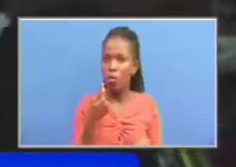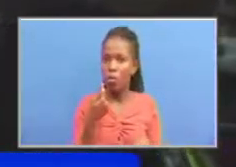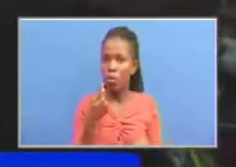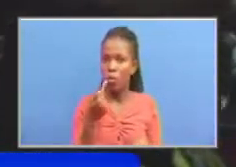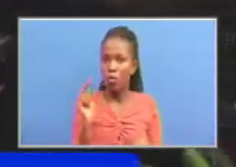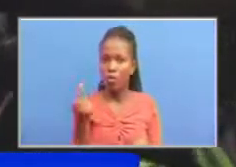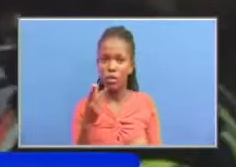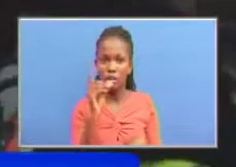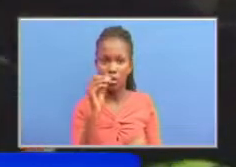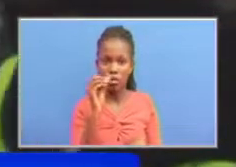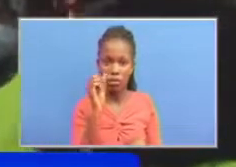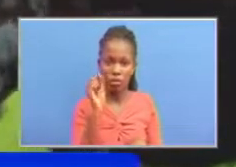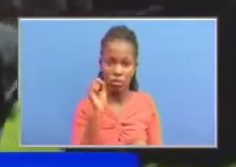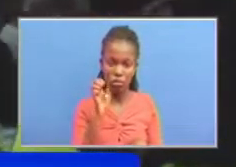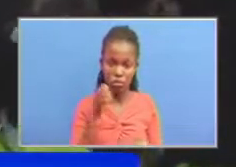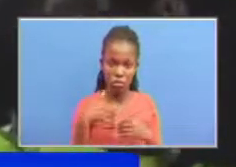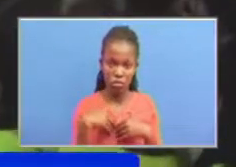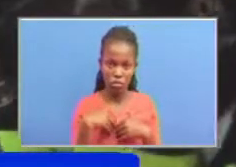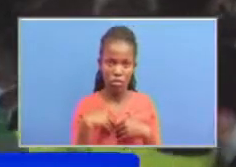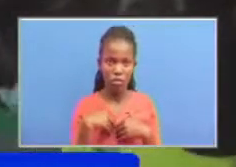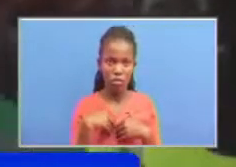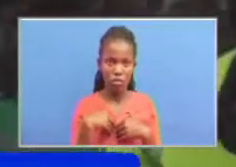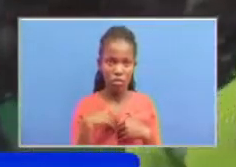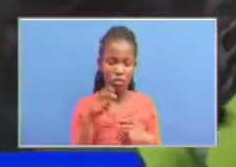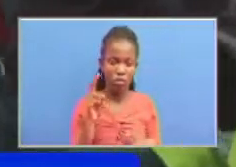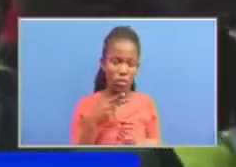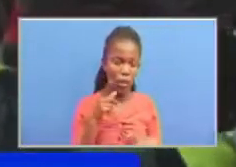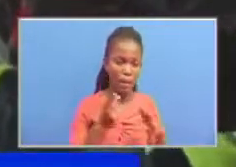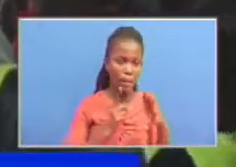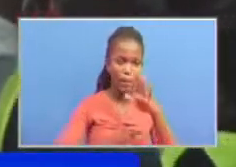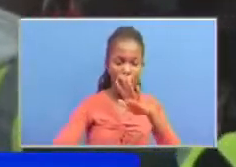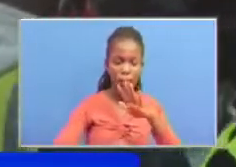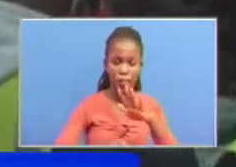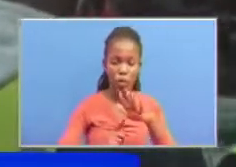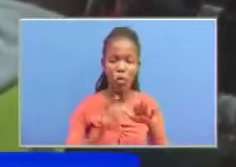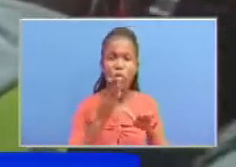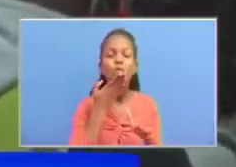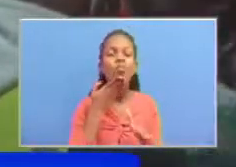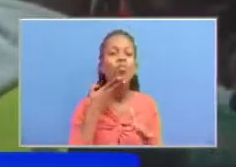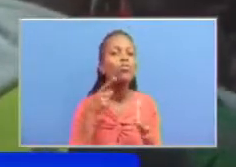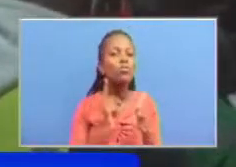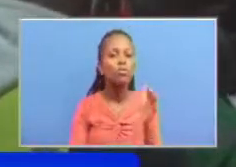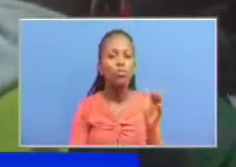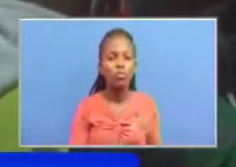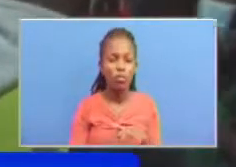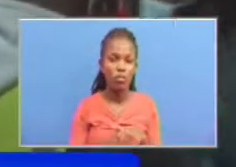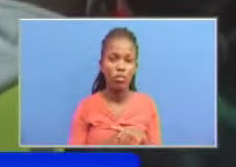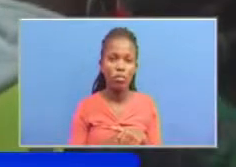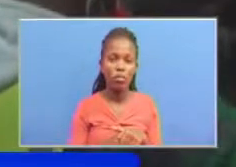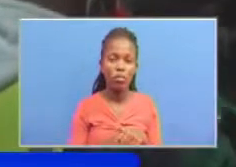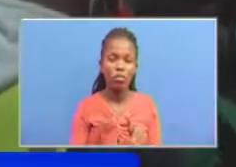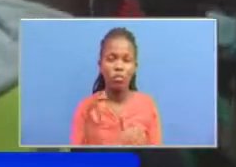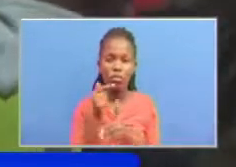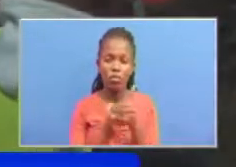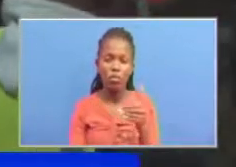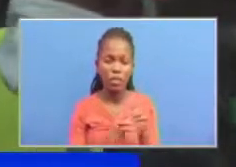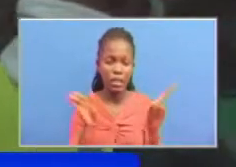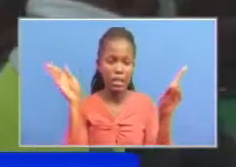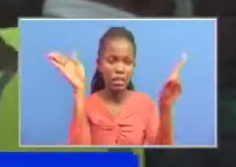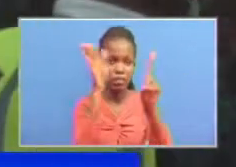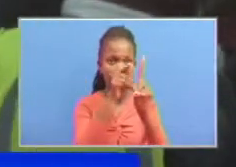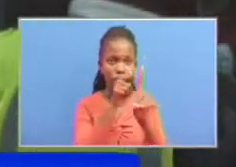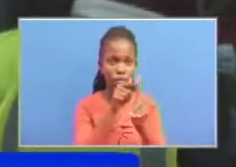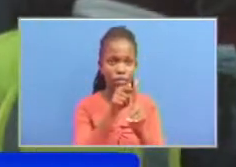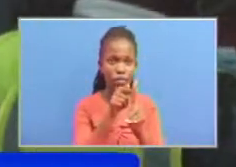the first dose. So really, for us as a ministry, we want to urge that the targeted priority groups